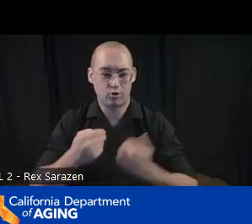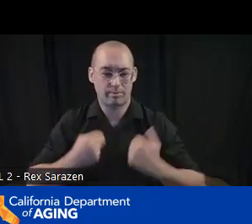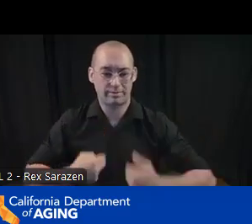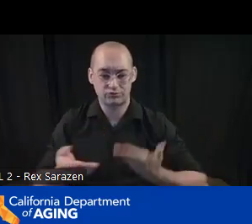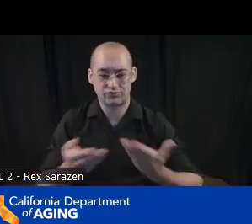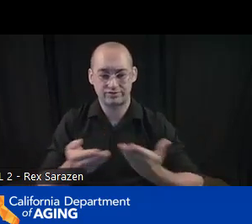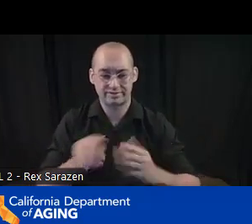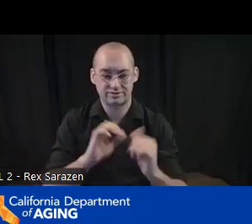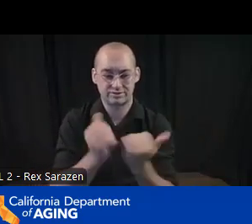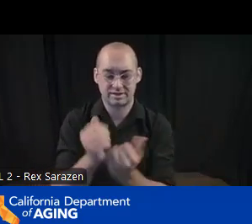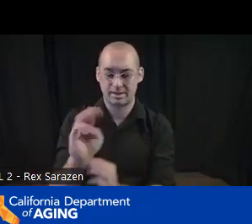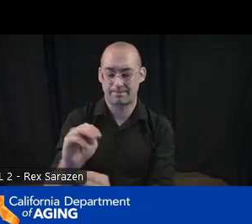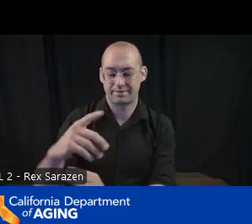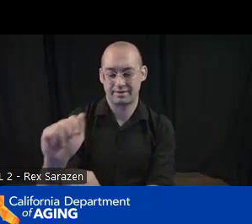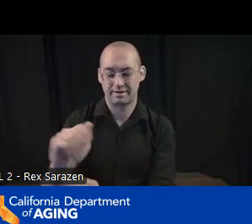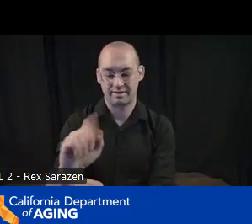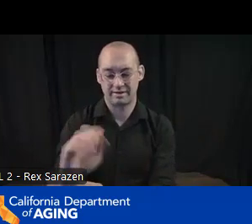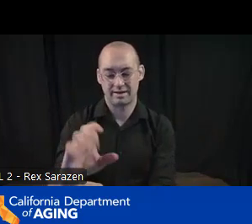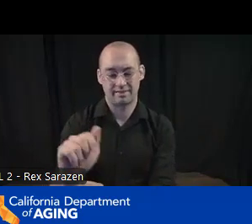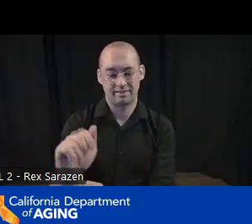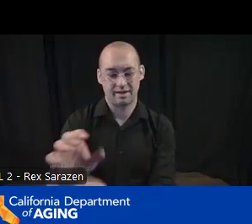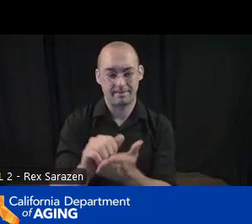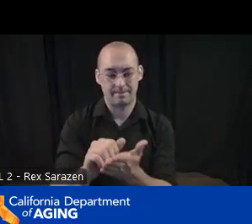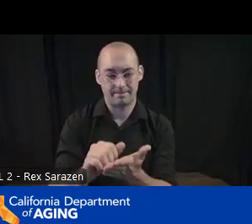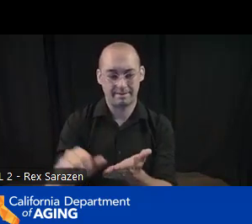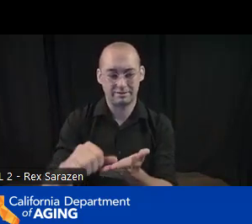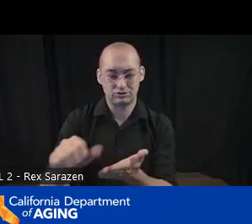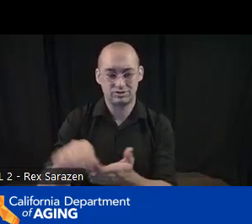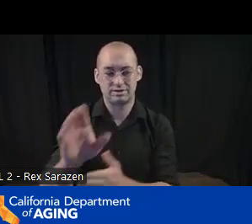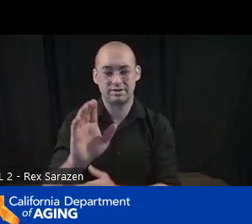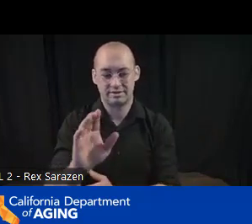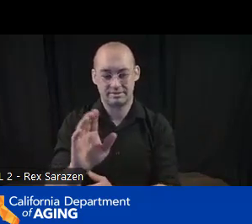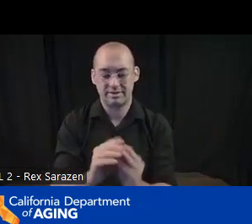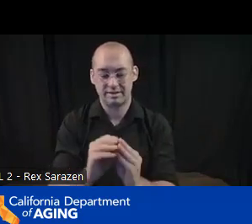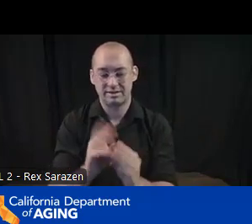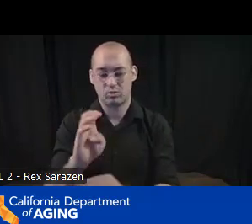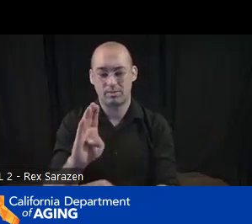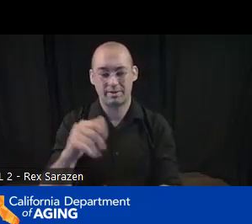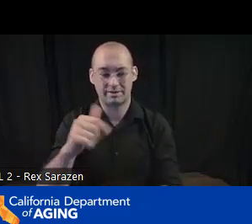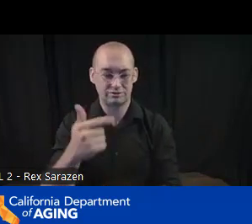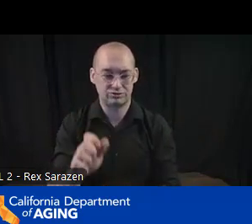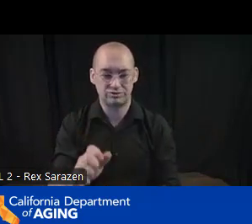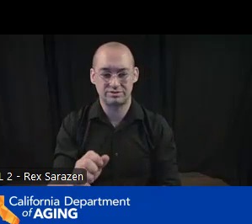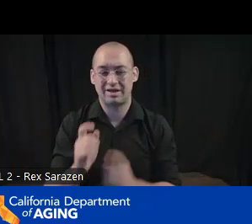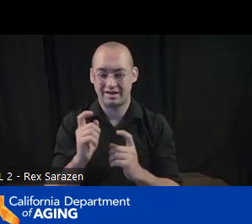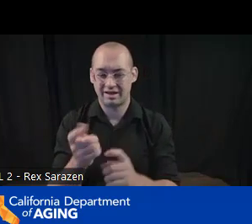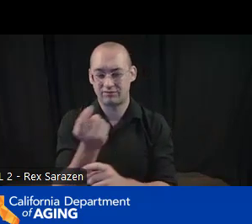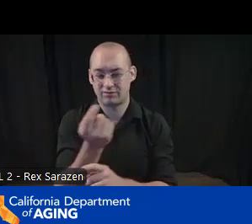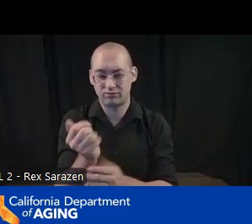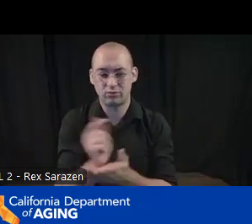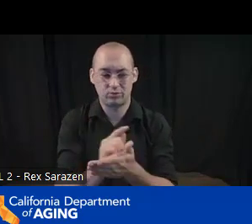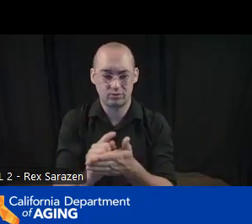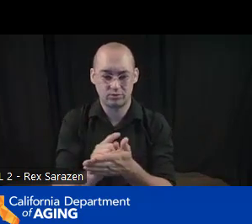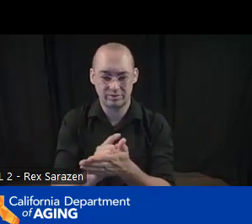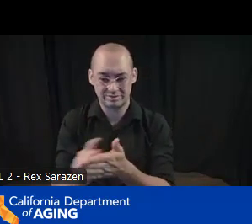Agency, MPA DACLAC page, CalHHS MPA DACLAC meeting page. Give us a couple of weeks to get that